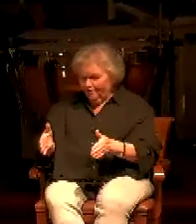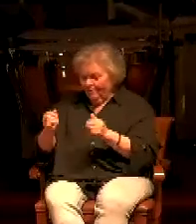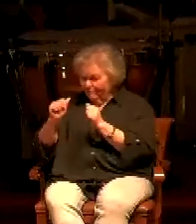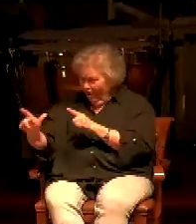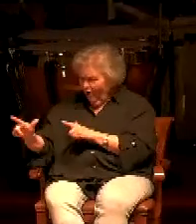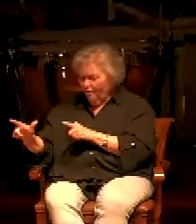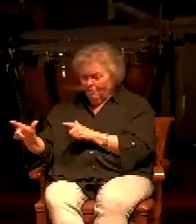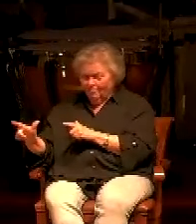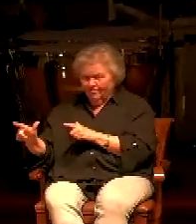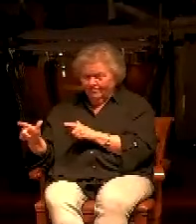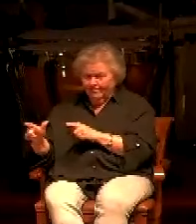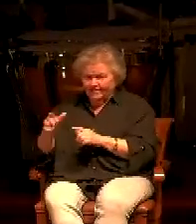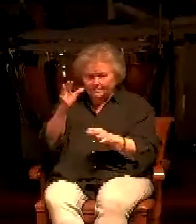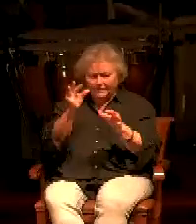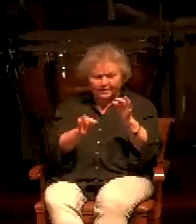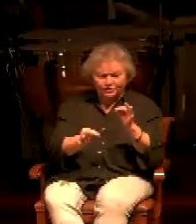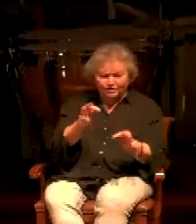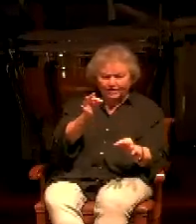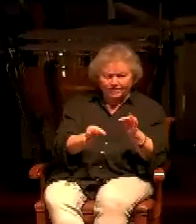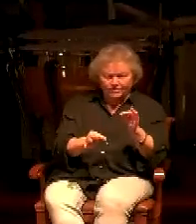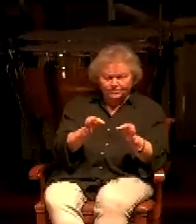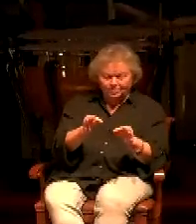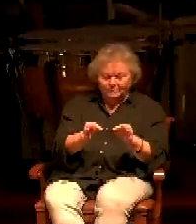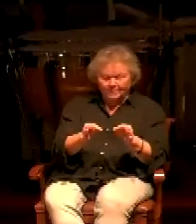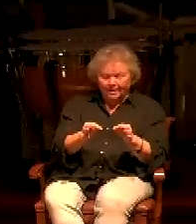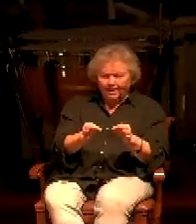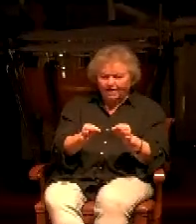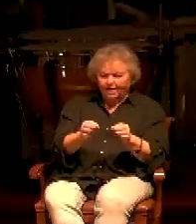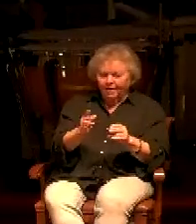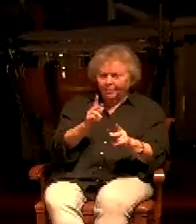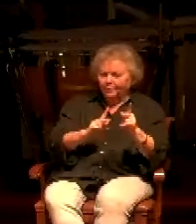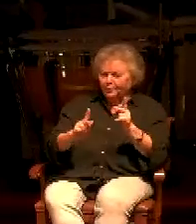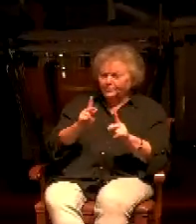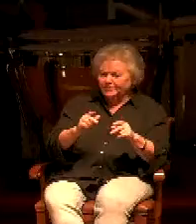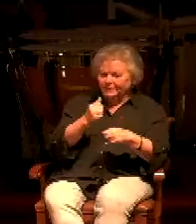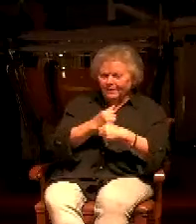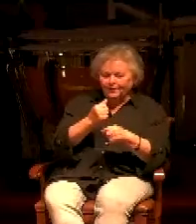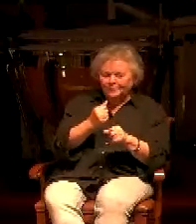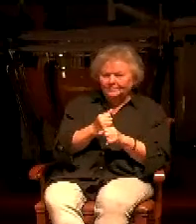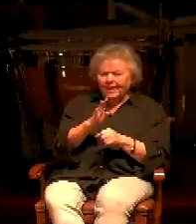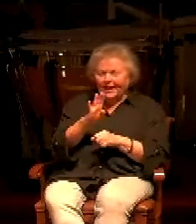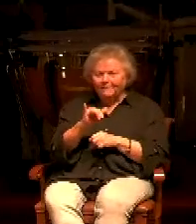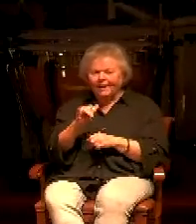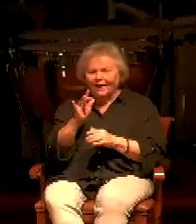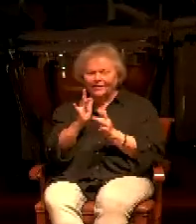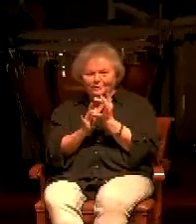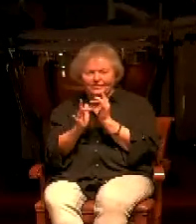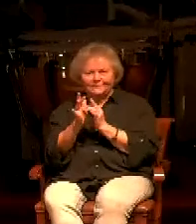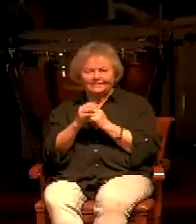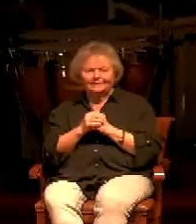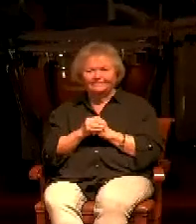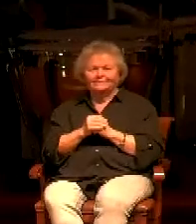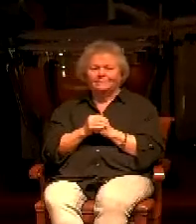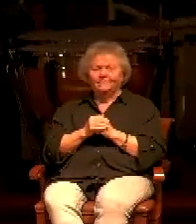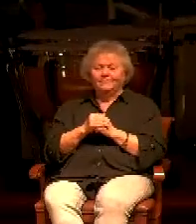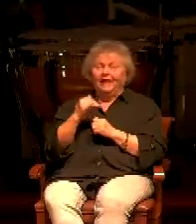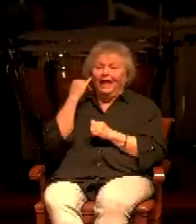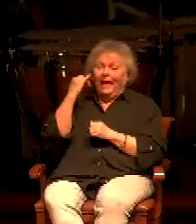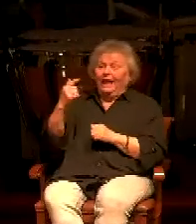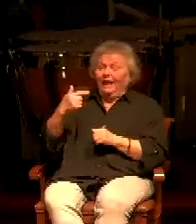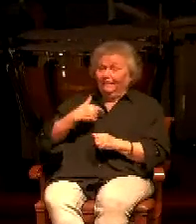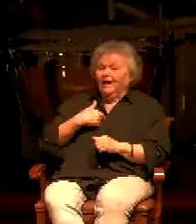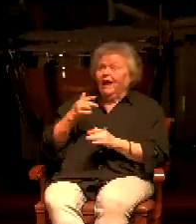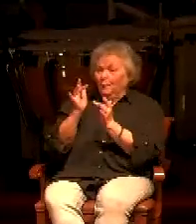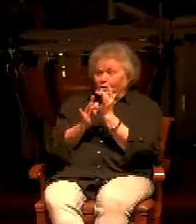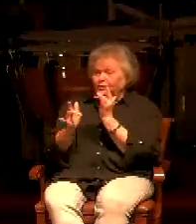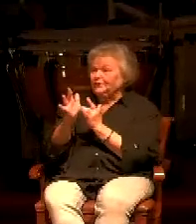eternity. Now, I don't know if you know this or not, but if Cory were Jesus, this wouldn't go the same way. I'm so thankful